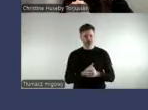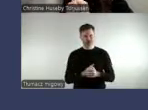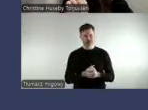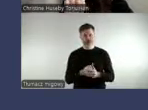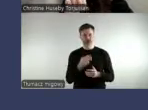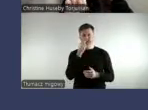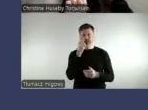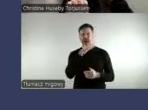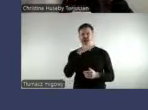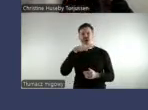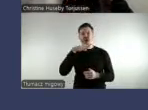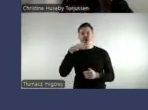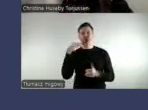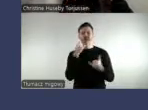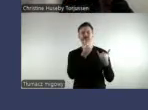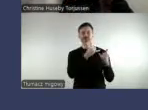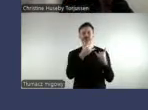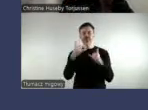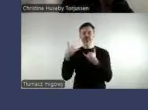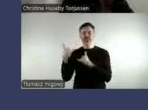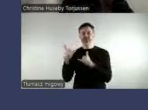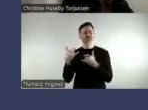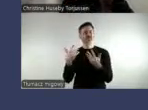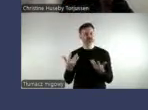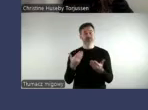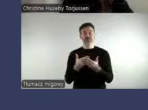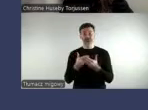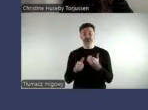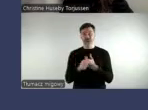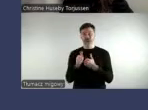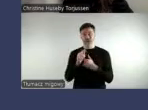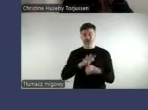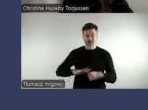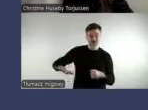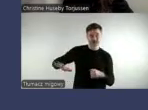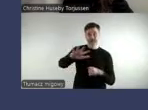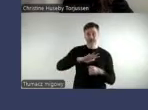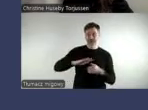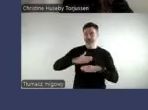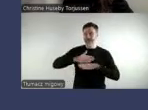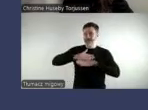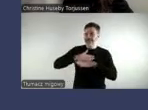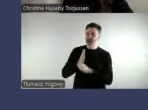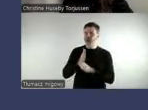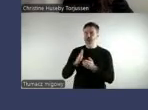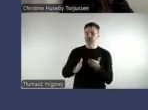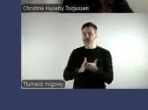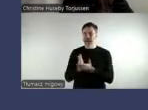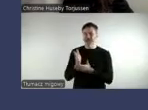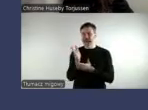the need for coordination is very high. So it underlines the importance of